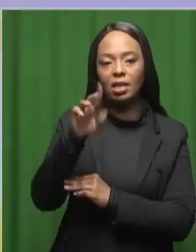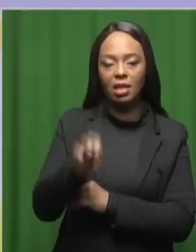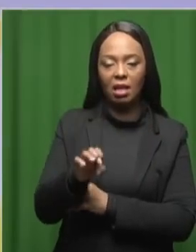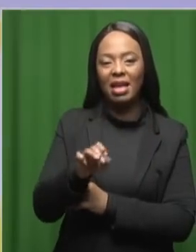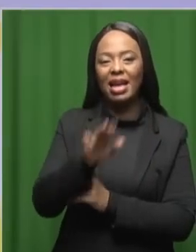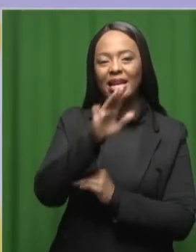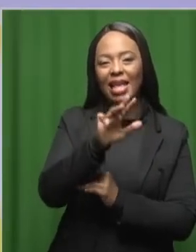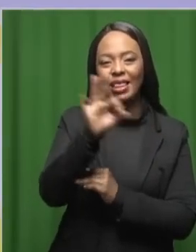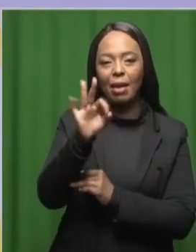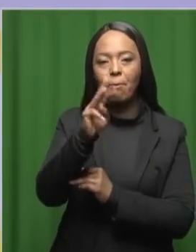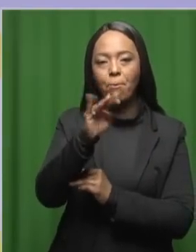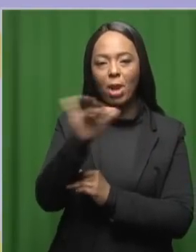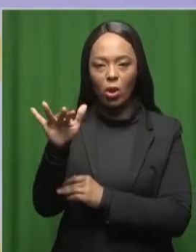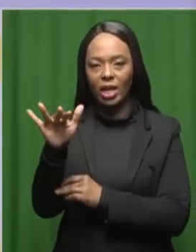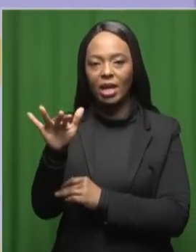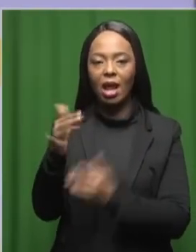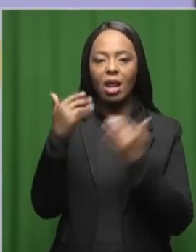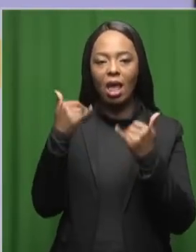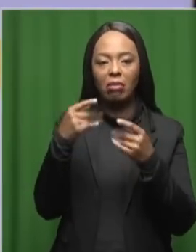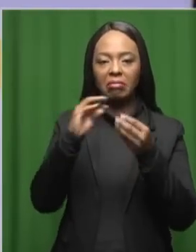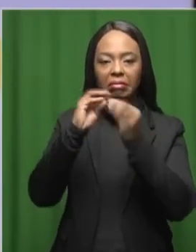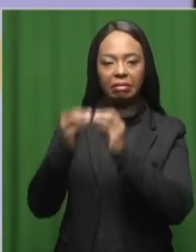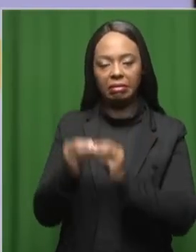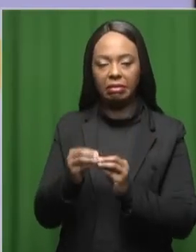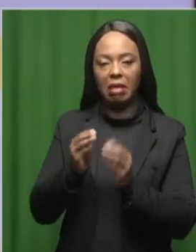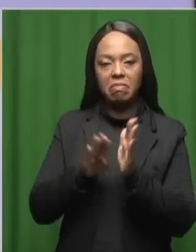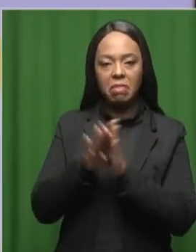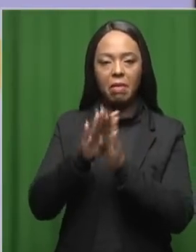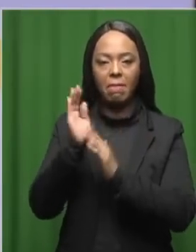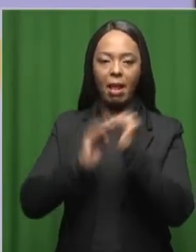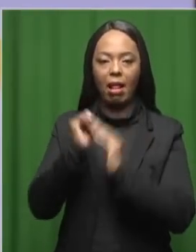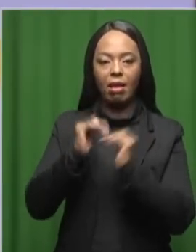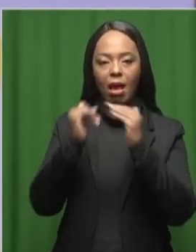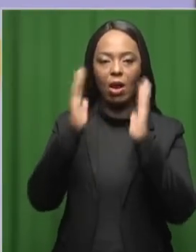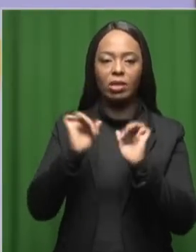million rand that is spent on maintaining the mansions that are occupied by government.